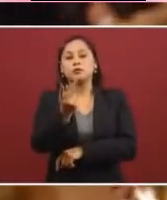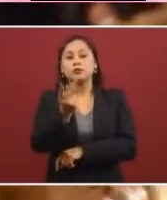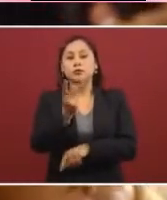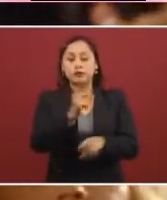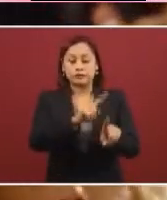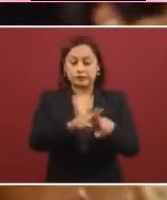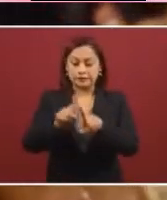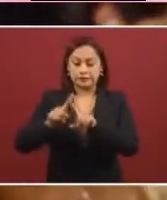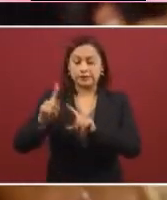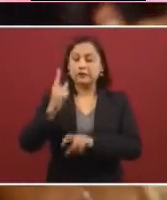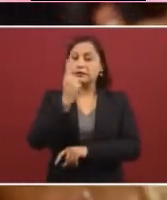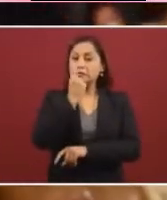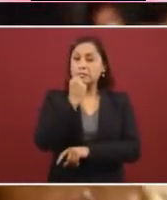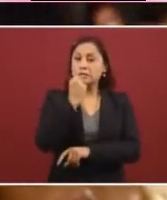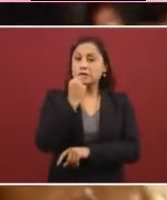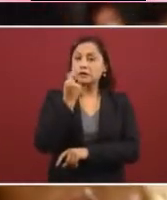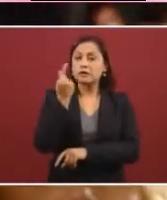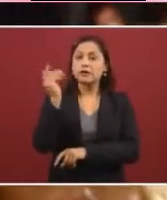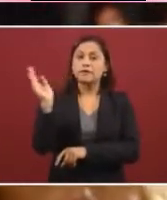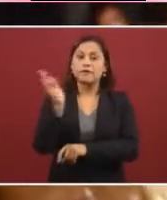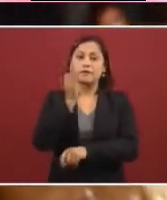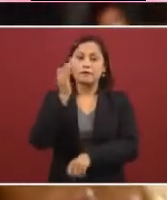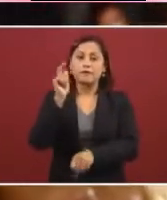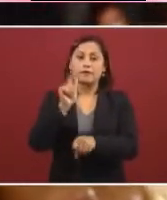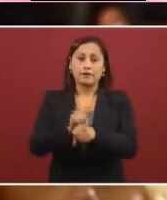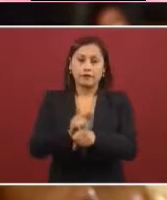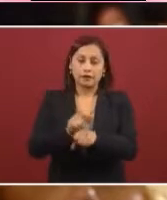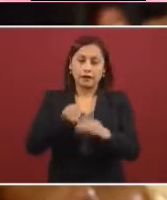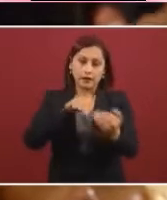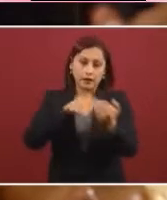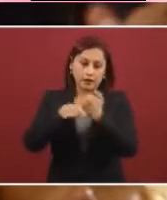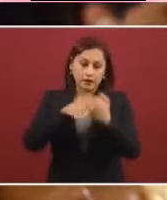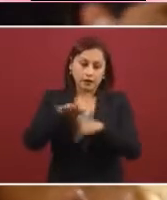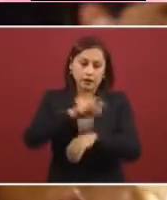National Guard.